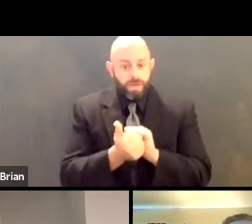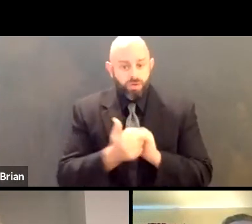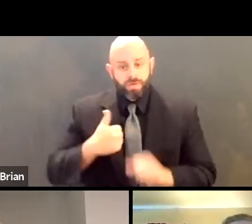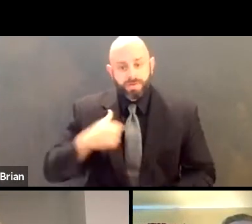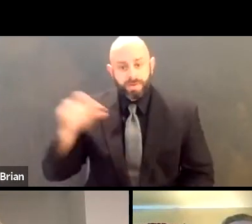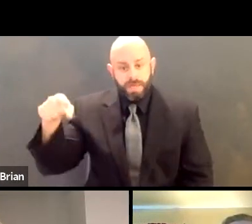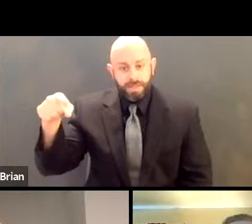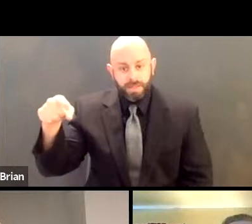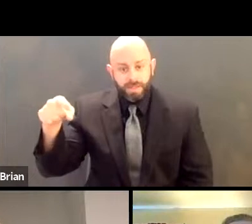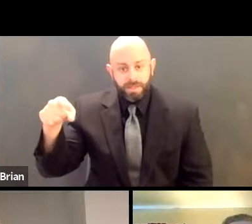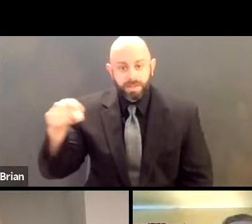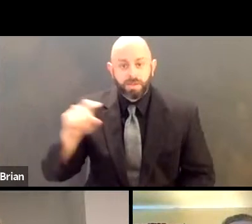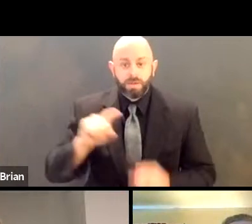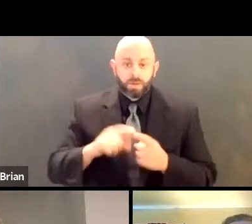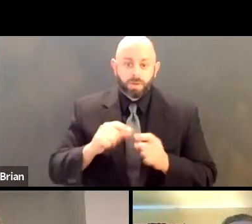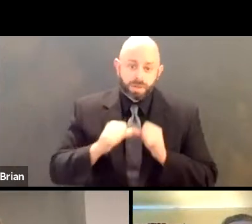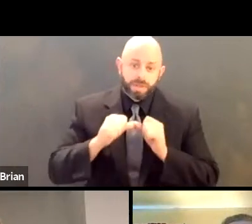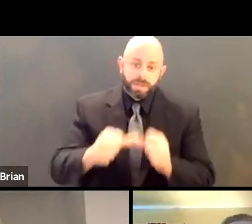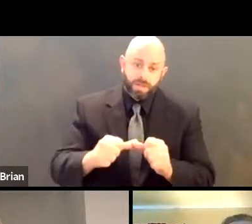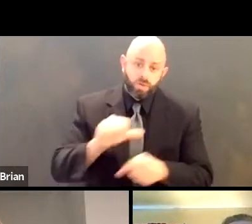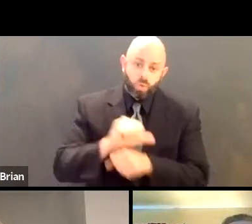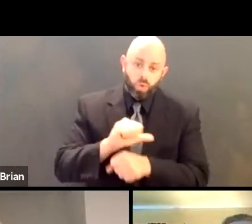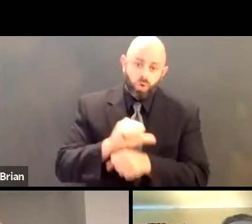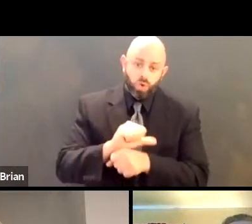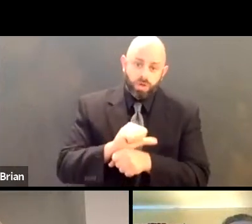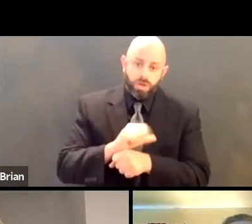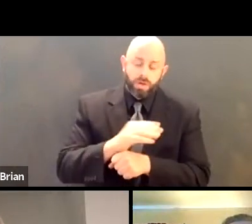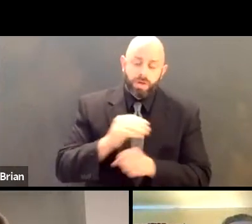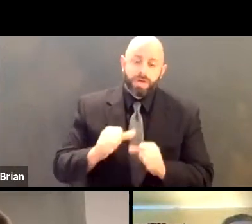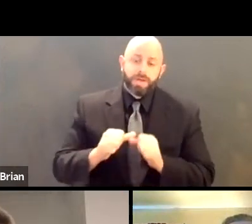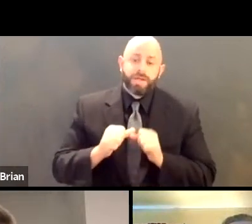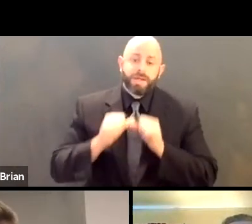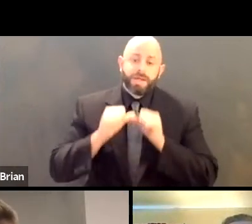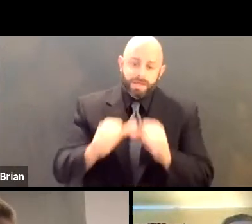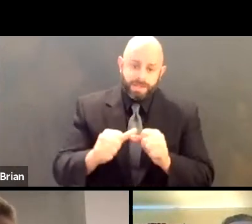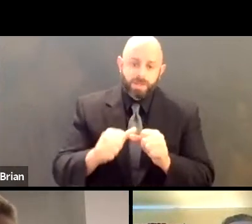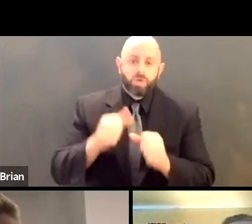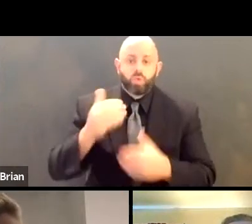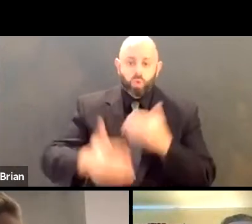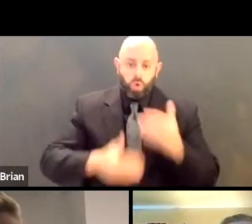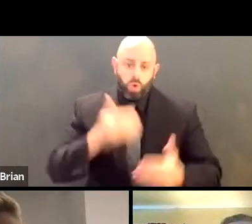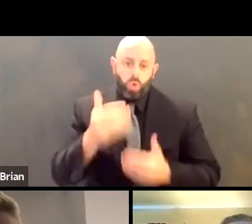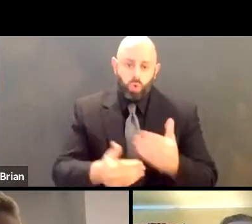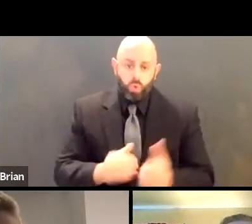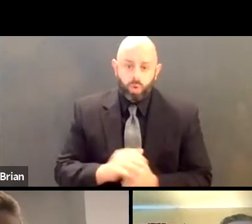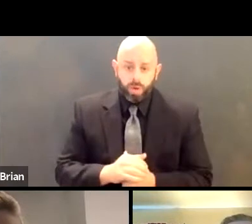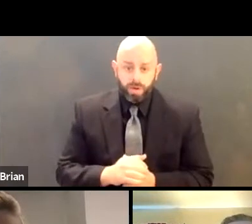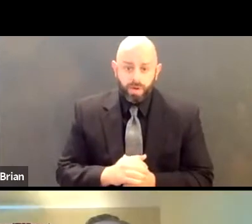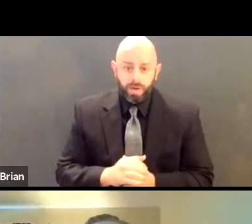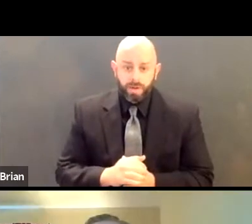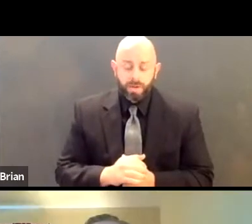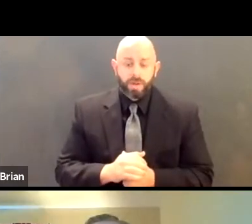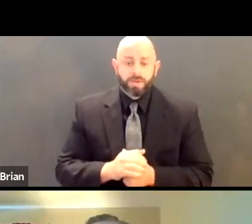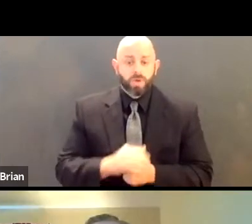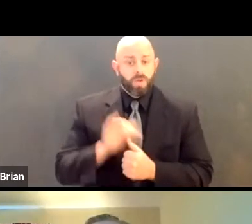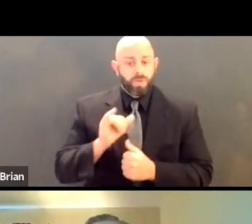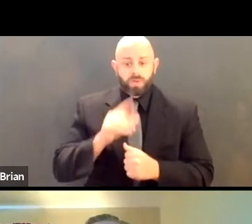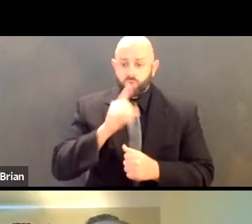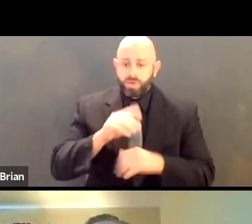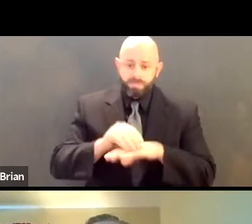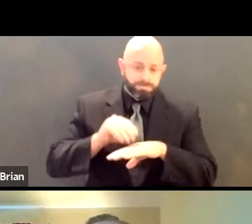needed to continue to work and to continue to go. And so it's been kind of a domino effect from